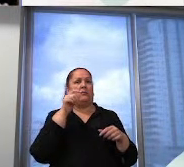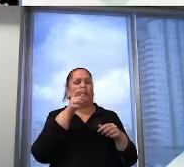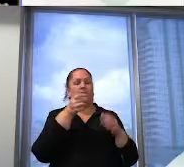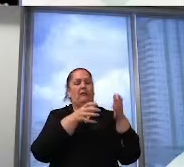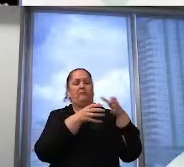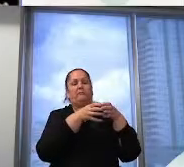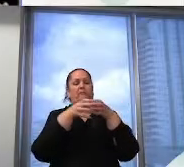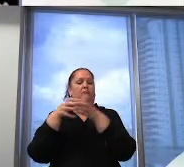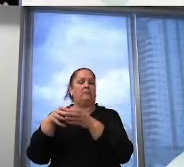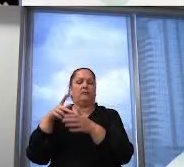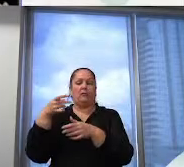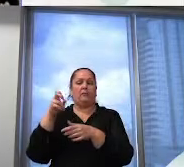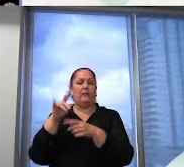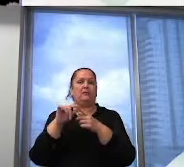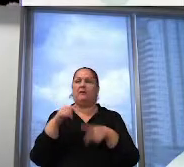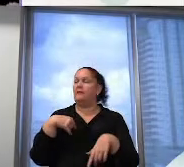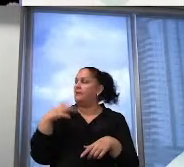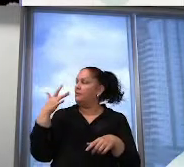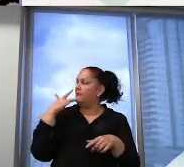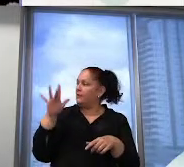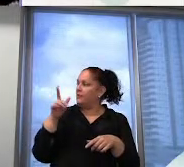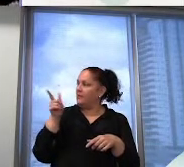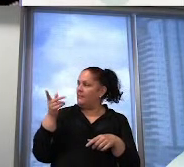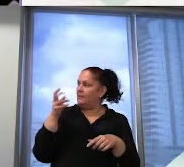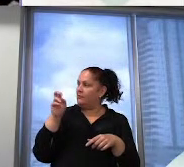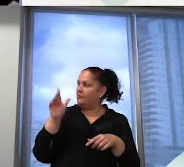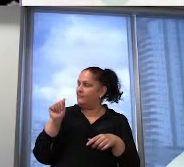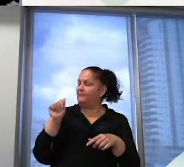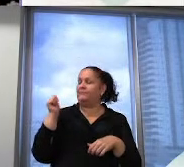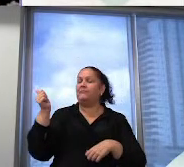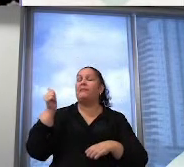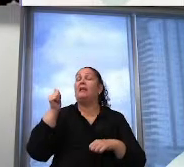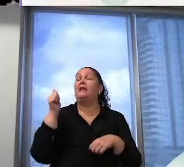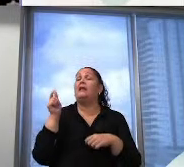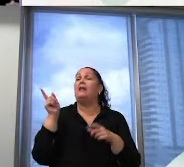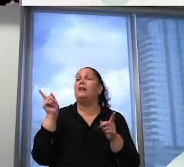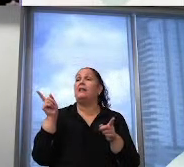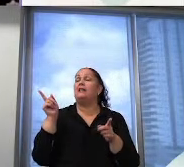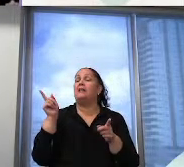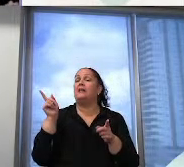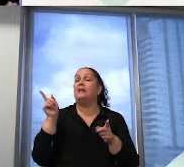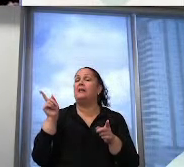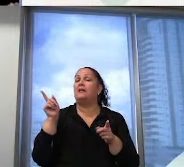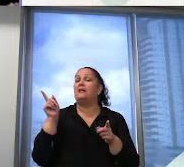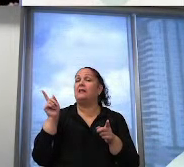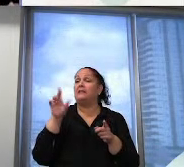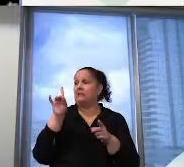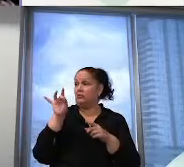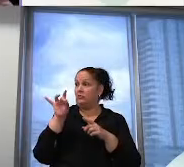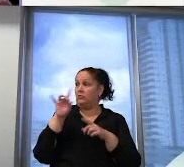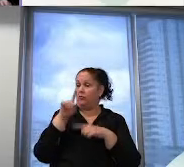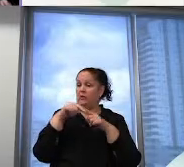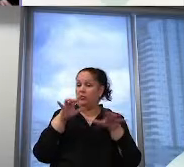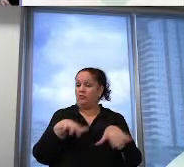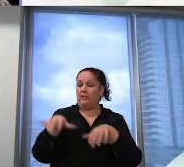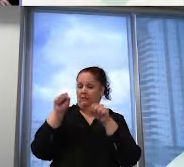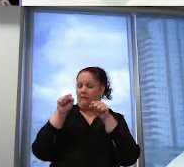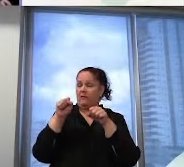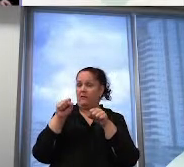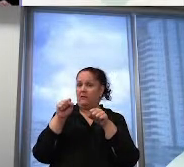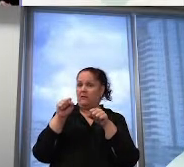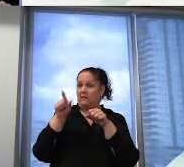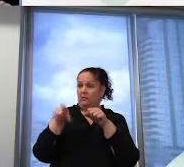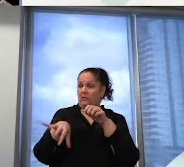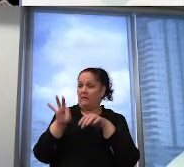it over under Pedro. Oh, well, you're a lucky person, Mr. Melendez. Thank you. And did you also discover when you took over